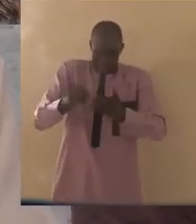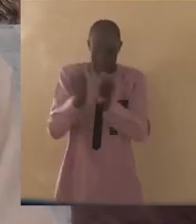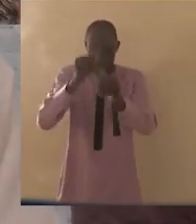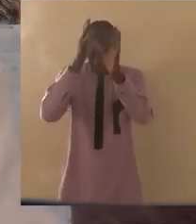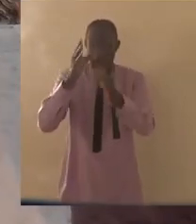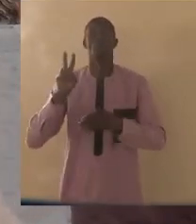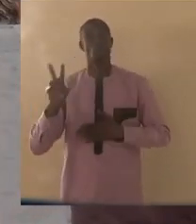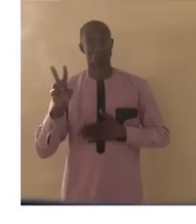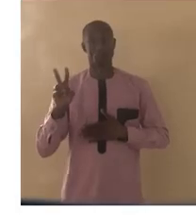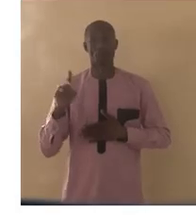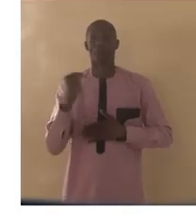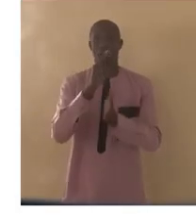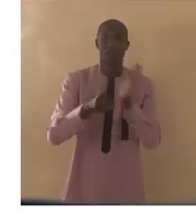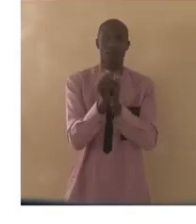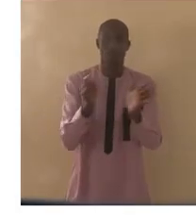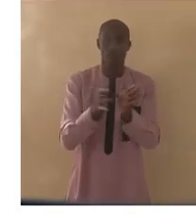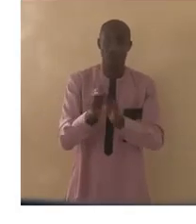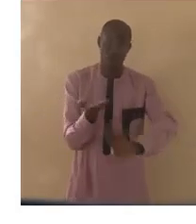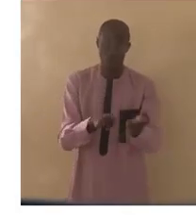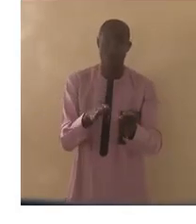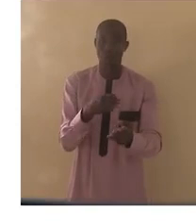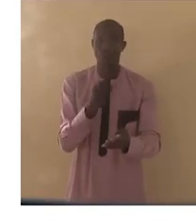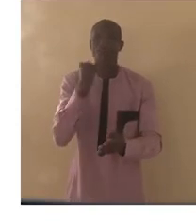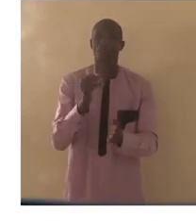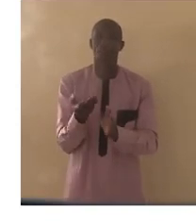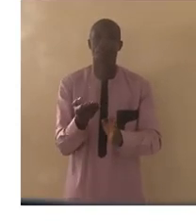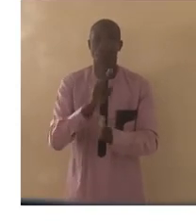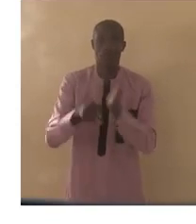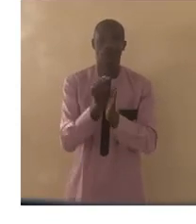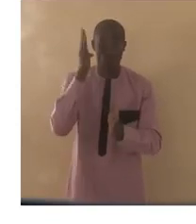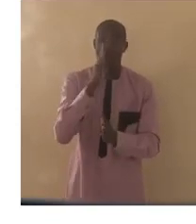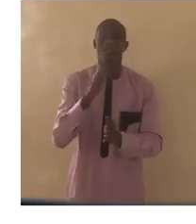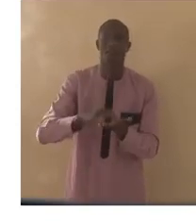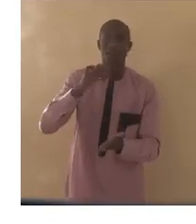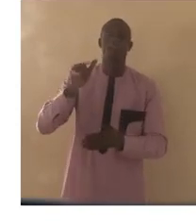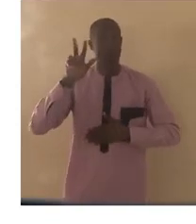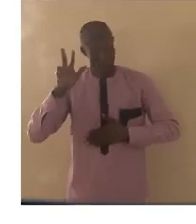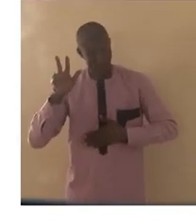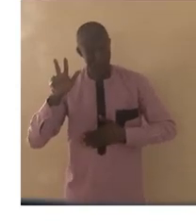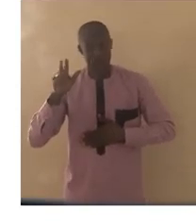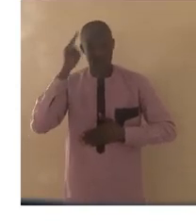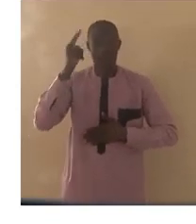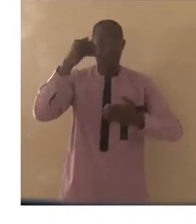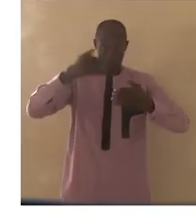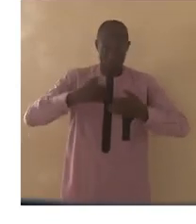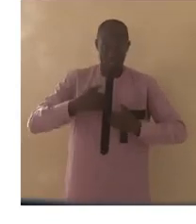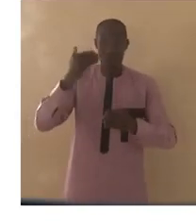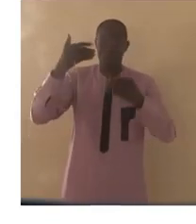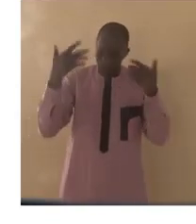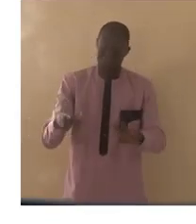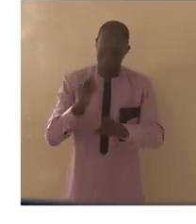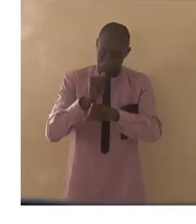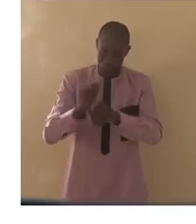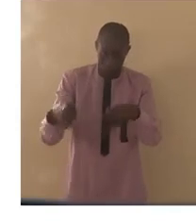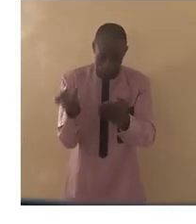with the Father. Two, the hour of Jesus' death is the hour when he will be glorified. Three, he has accomplished